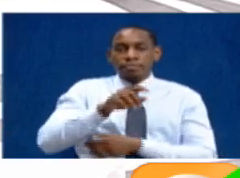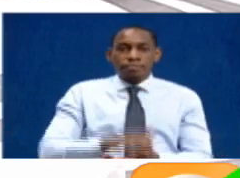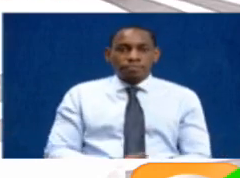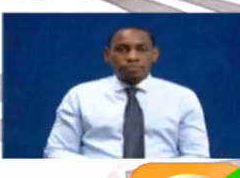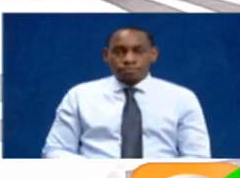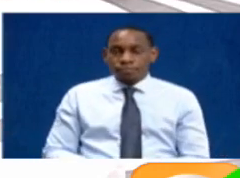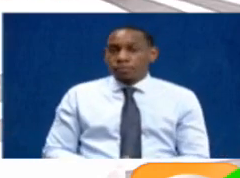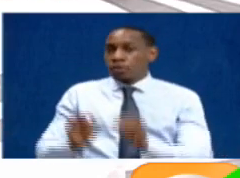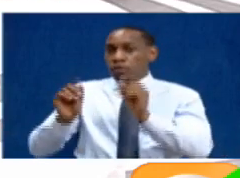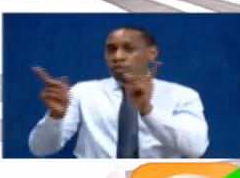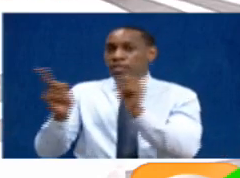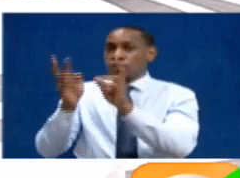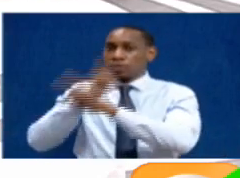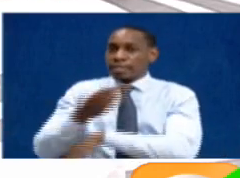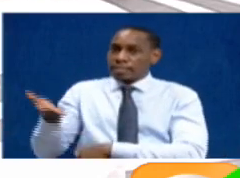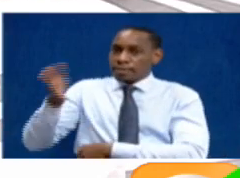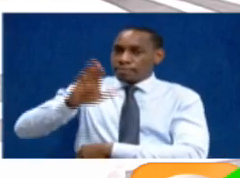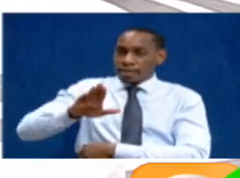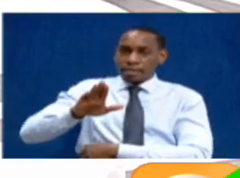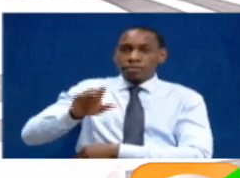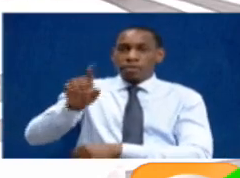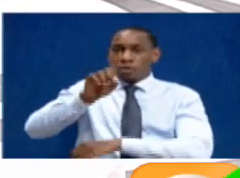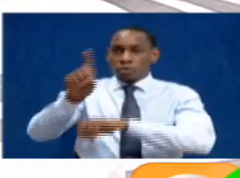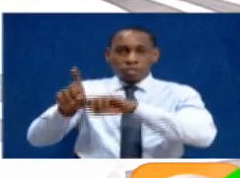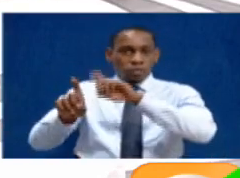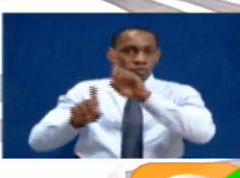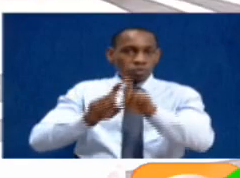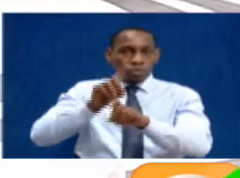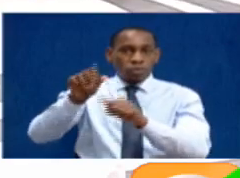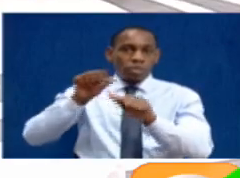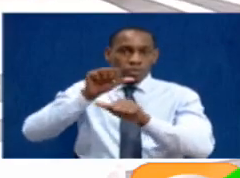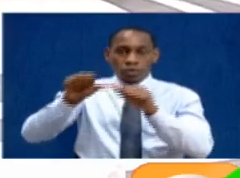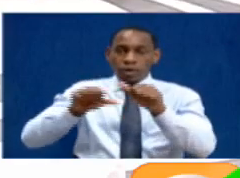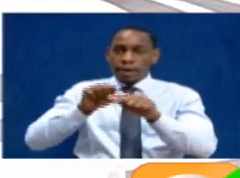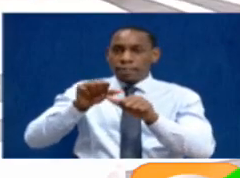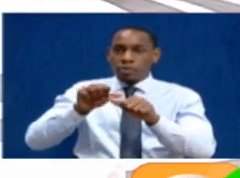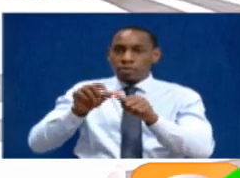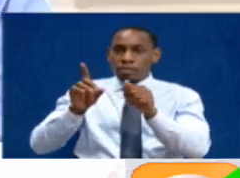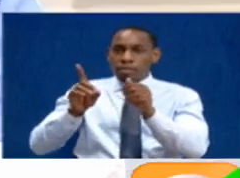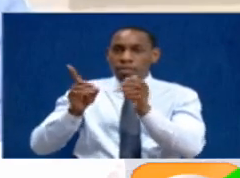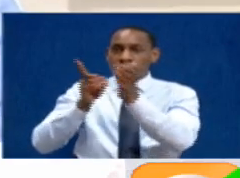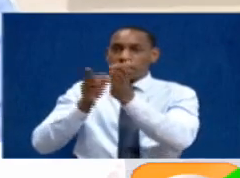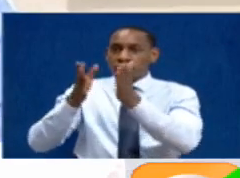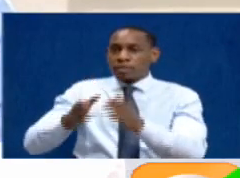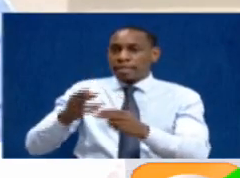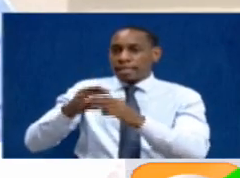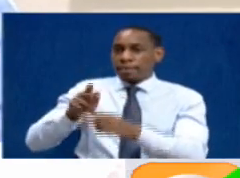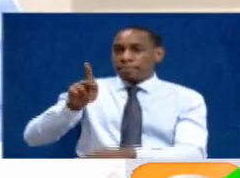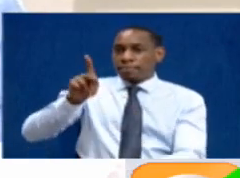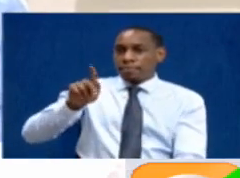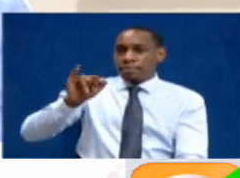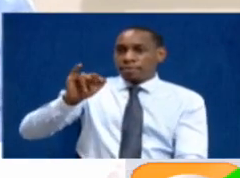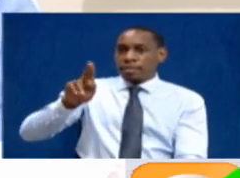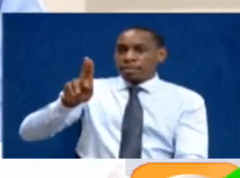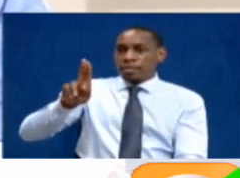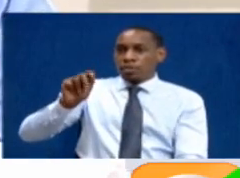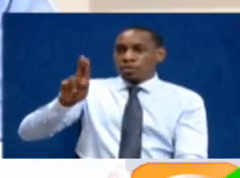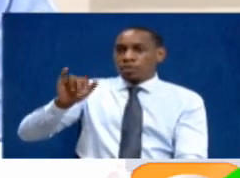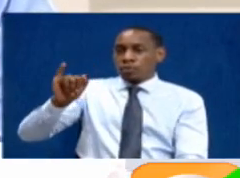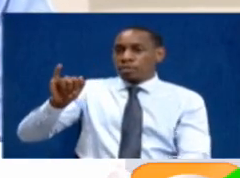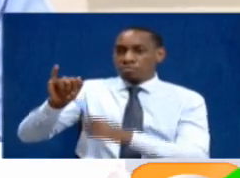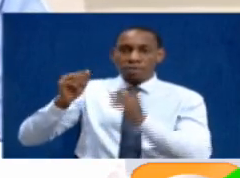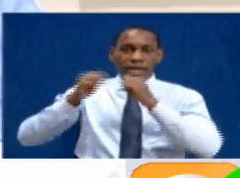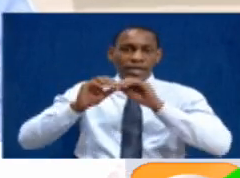their positions. All right, let's take a break. Come back. I'm going to ask you about one Dr. Mukisa Kitui, who